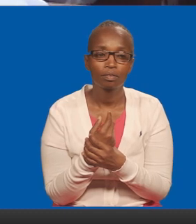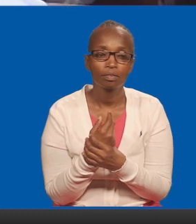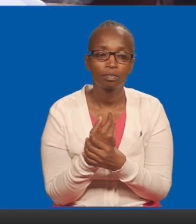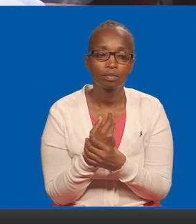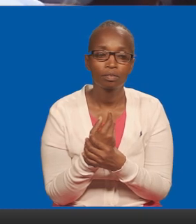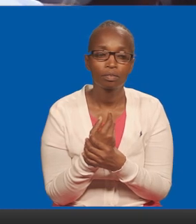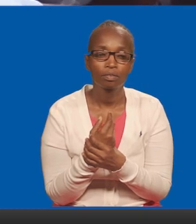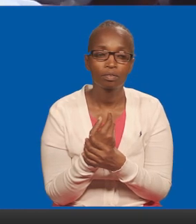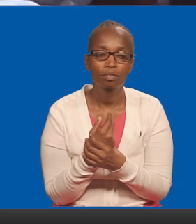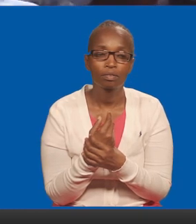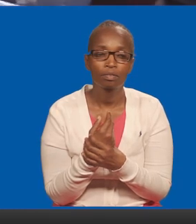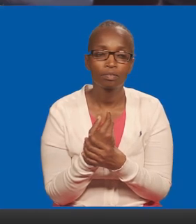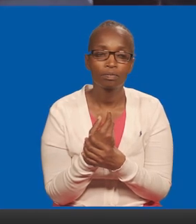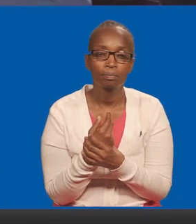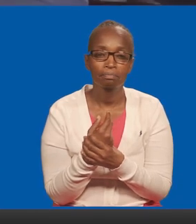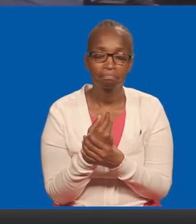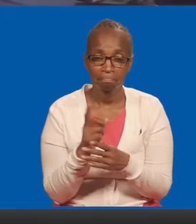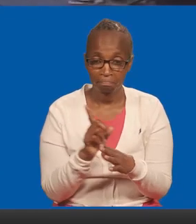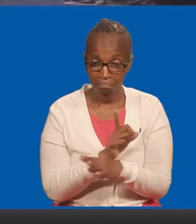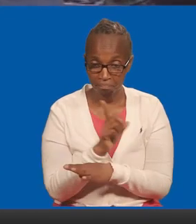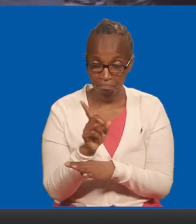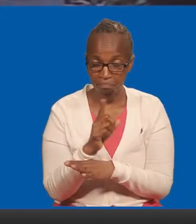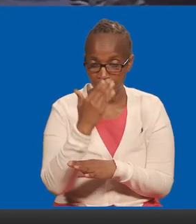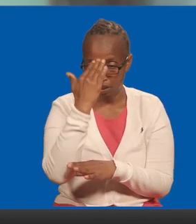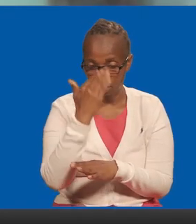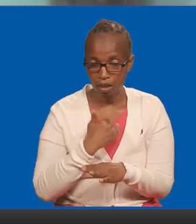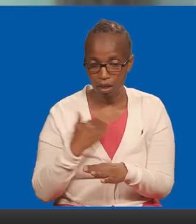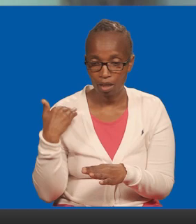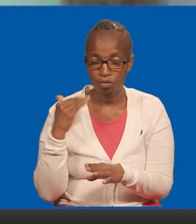ni katika kanisa la Kikatoliki la St. Joseph Kidangaini.